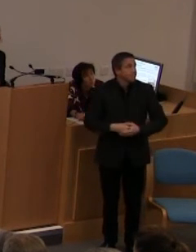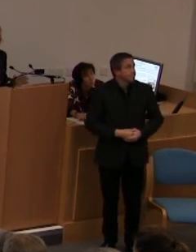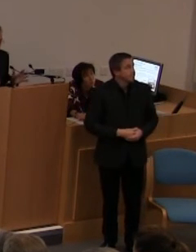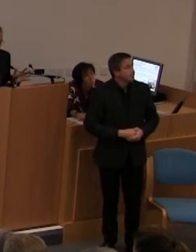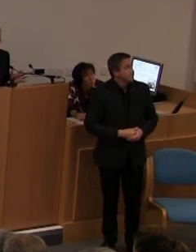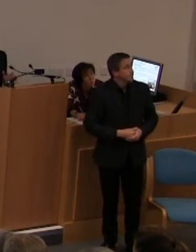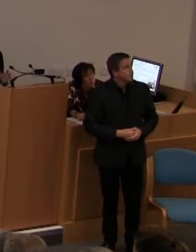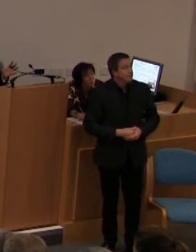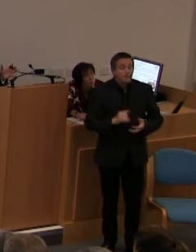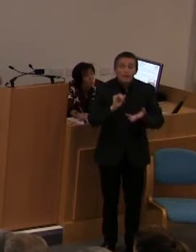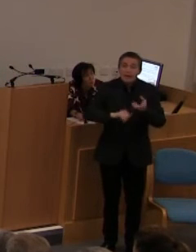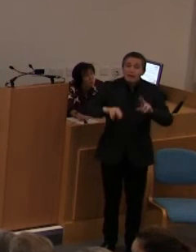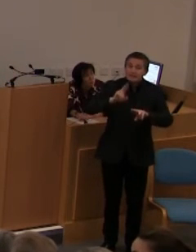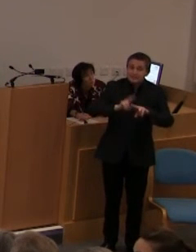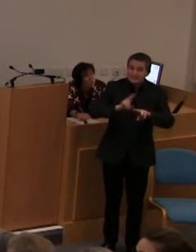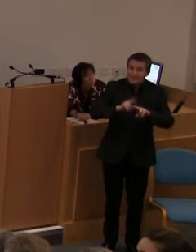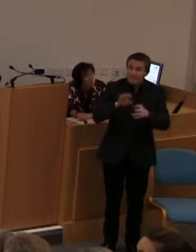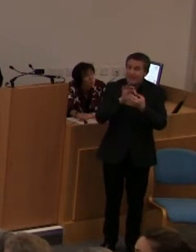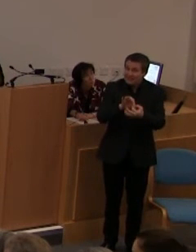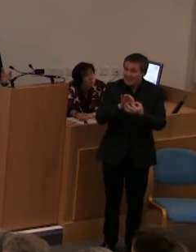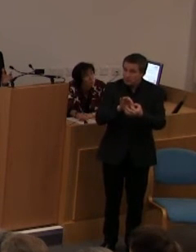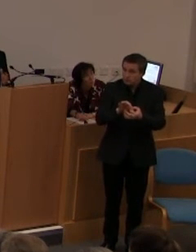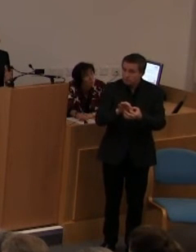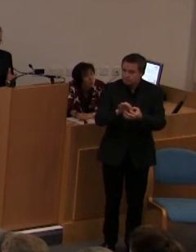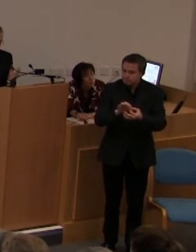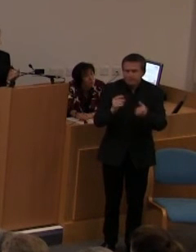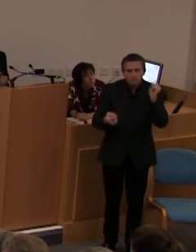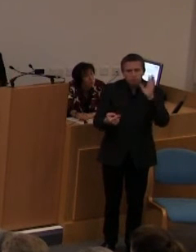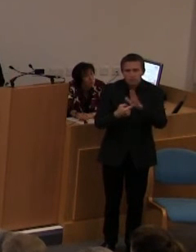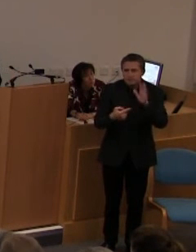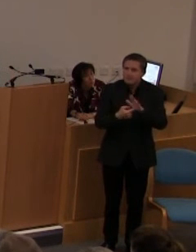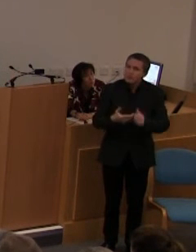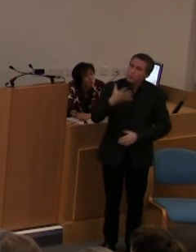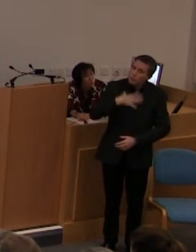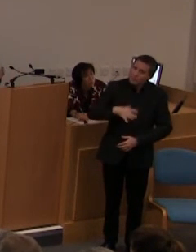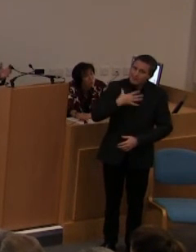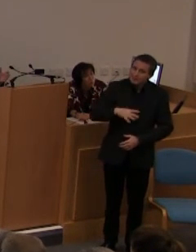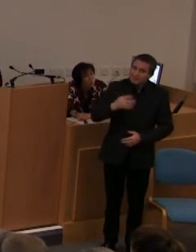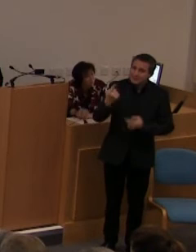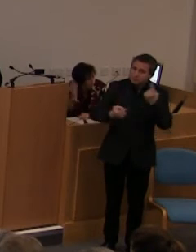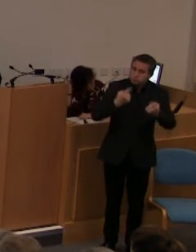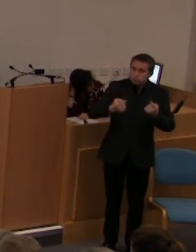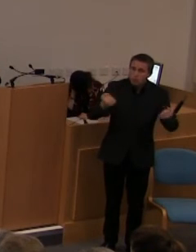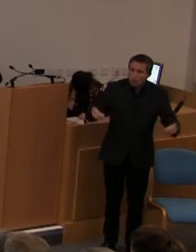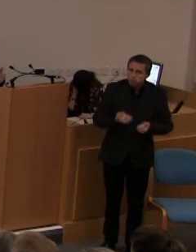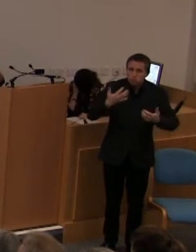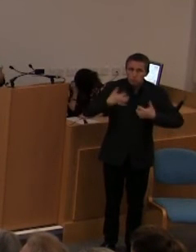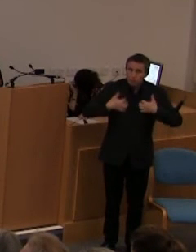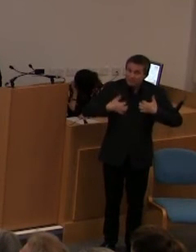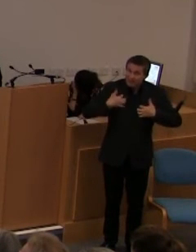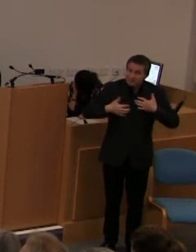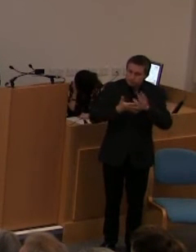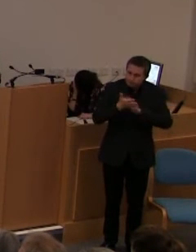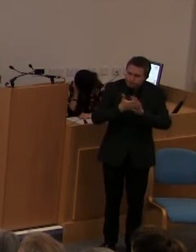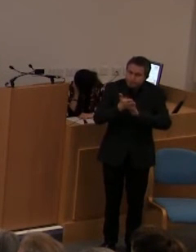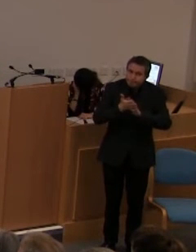engagement, as I've mentioned, high priority for us. We need a highly motivated, adaptive workforce if we continue to